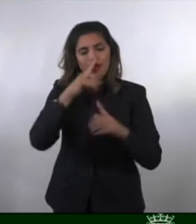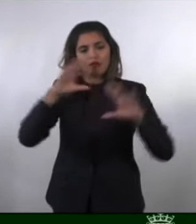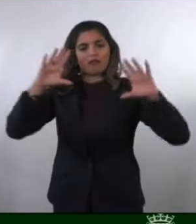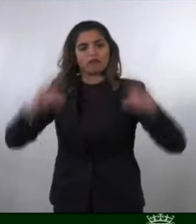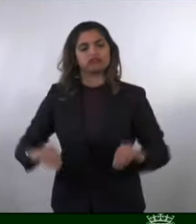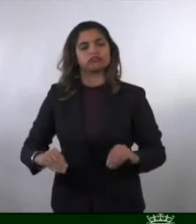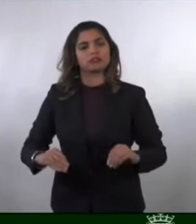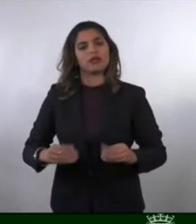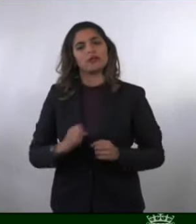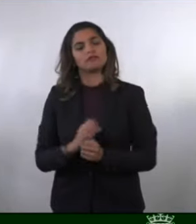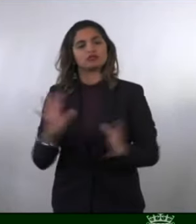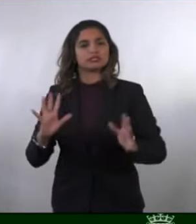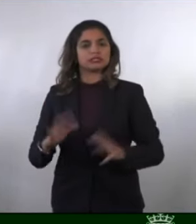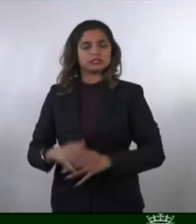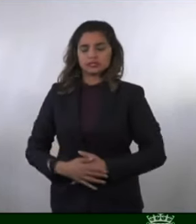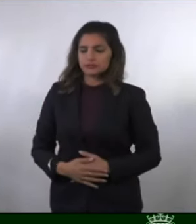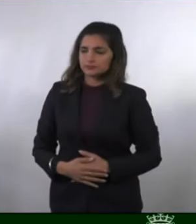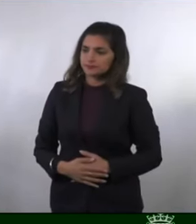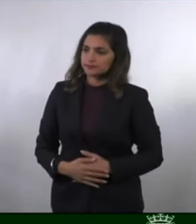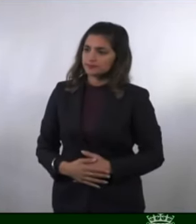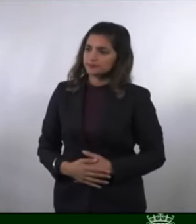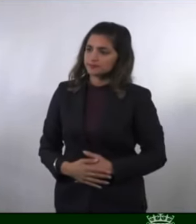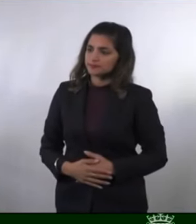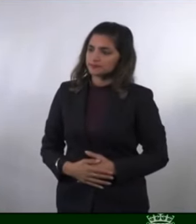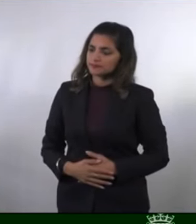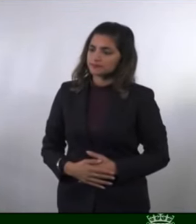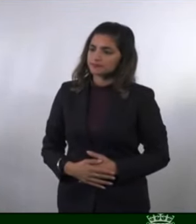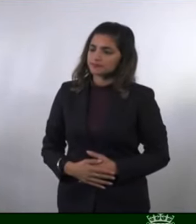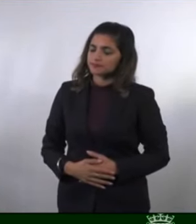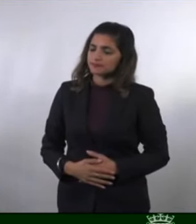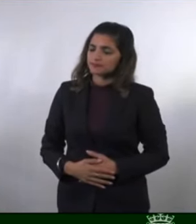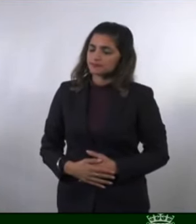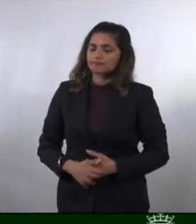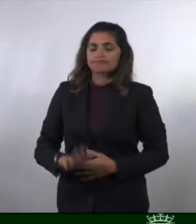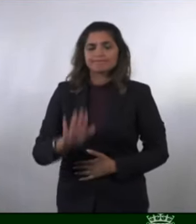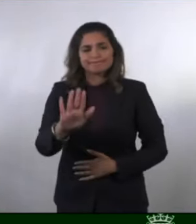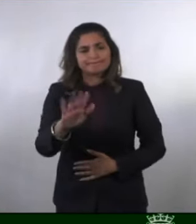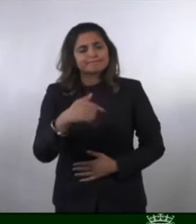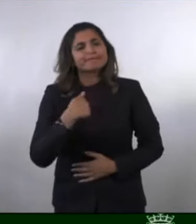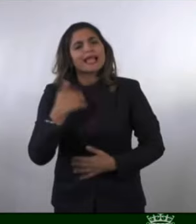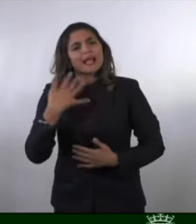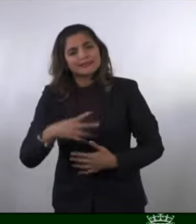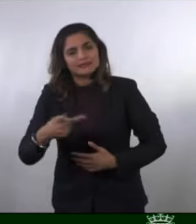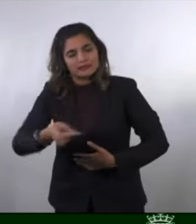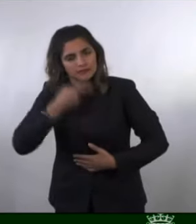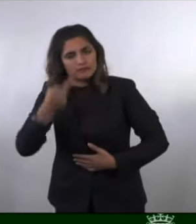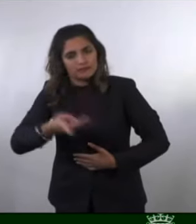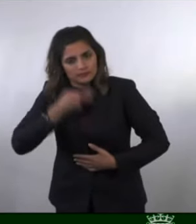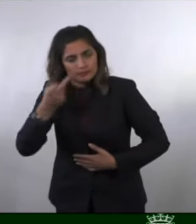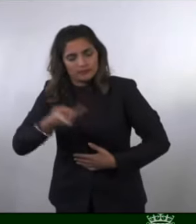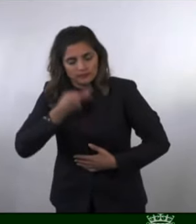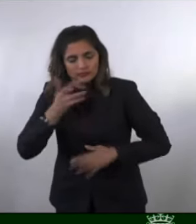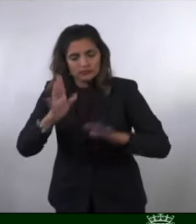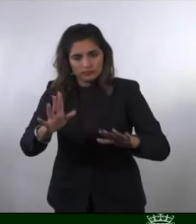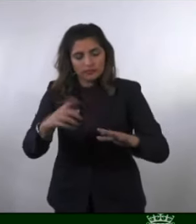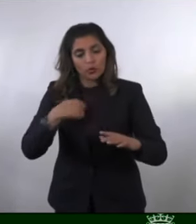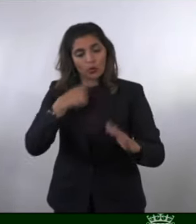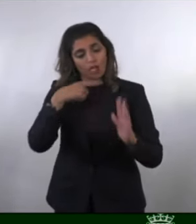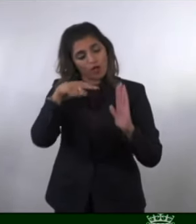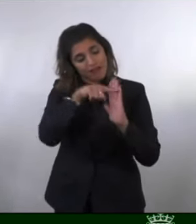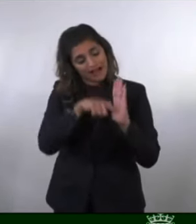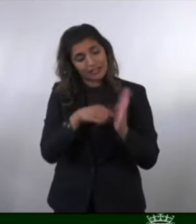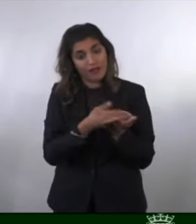my honourable friend. He'll have seen or heard, I think, several times now the criteria we're using to decide which tiers people